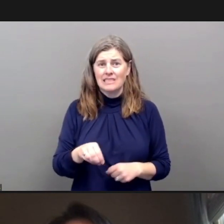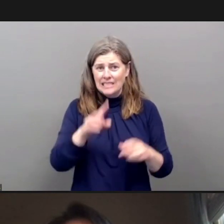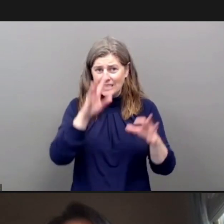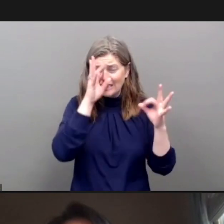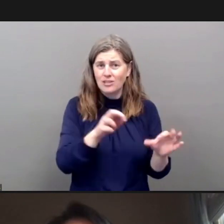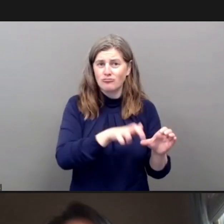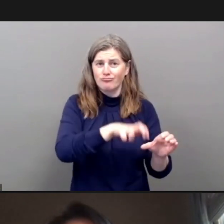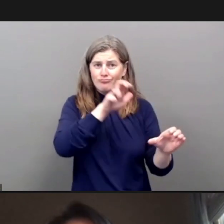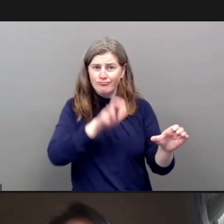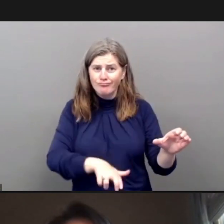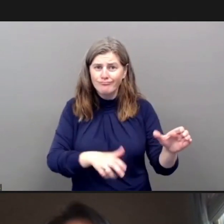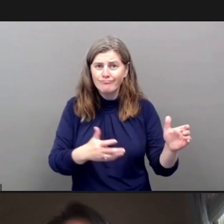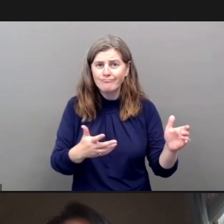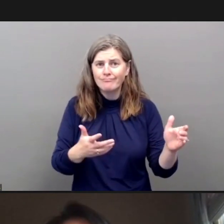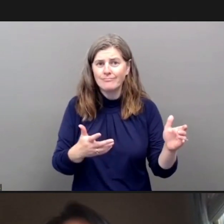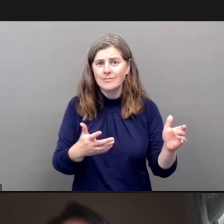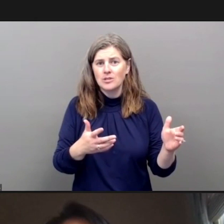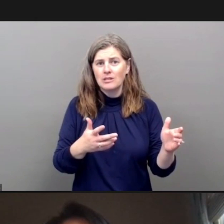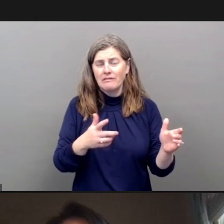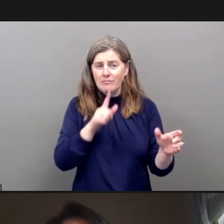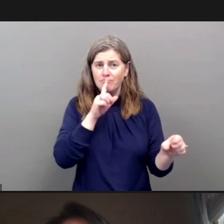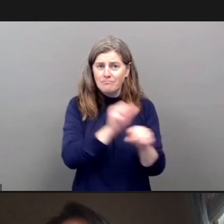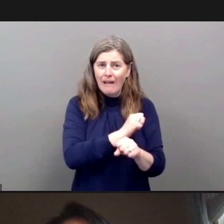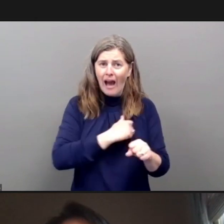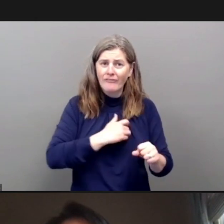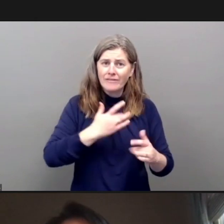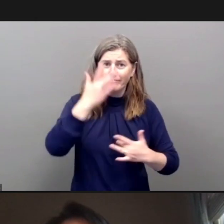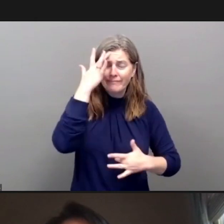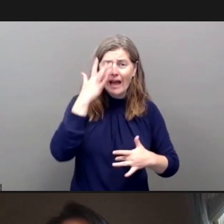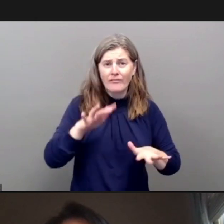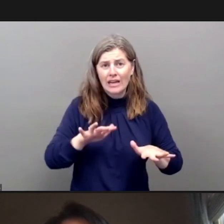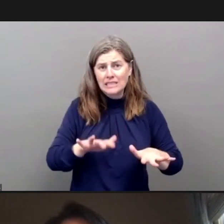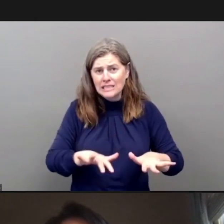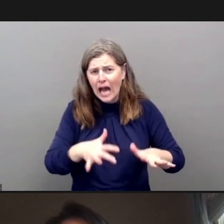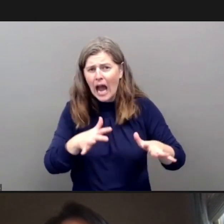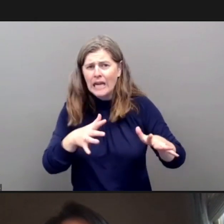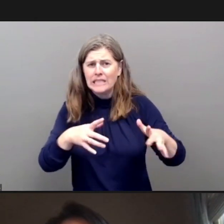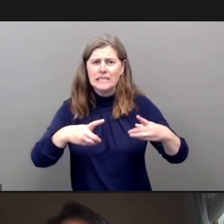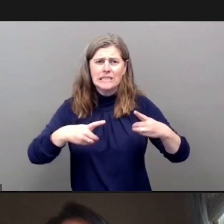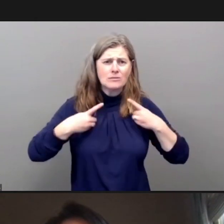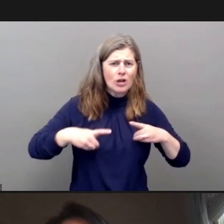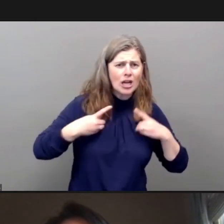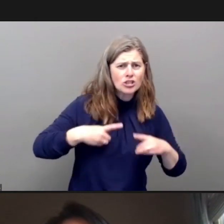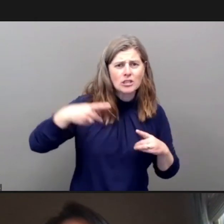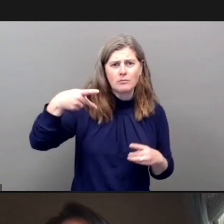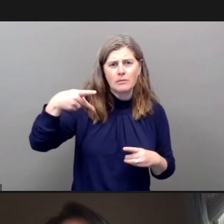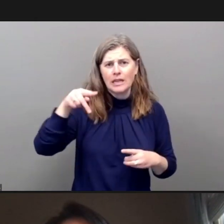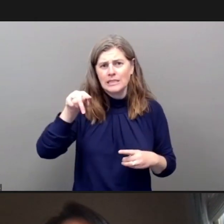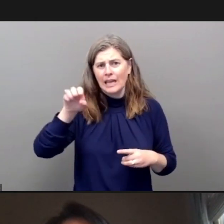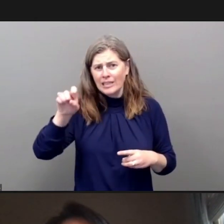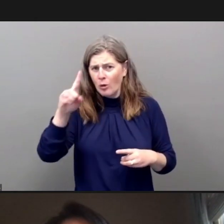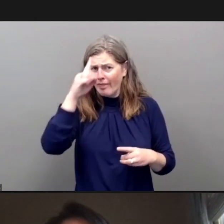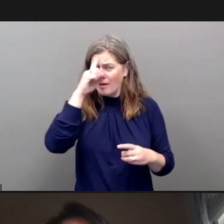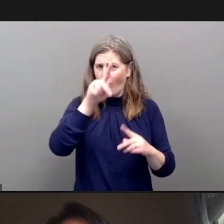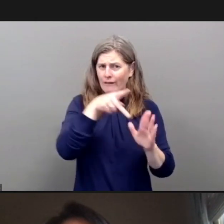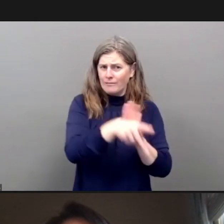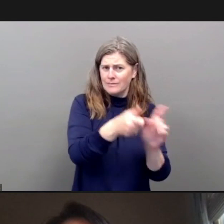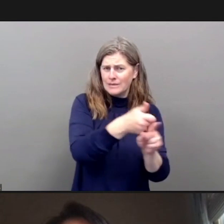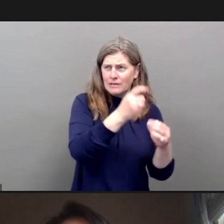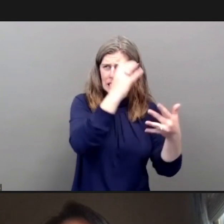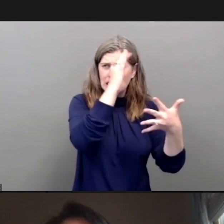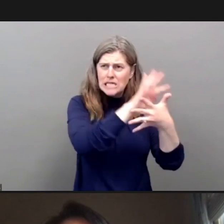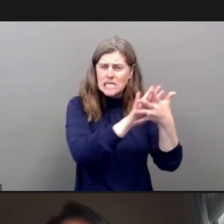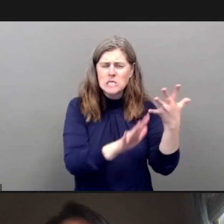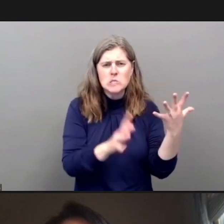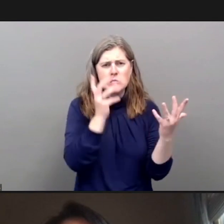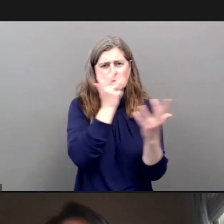active symptoms of depression, anxiety, or PTSD, or even suicidal ideation. So this has been